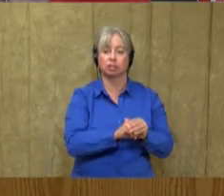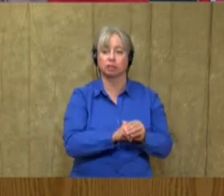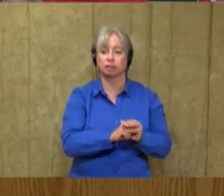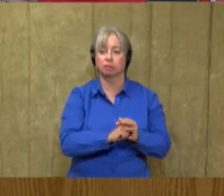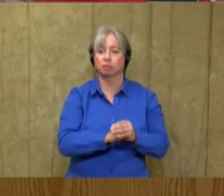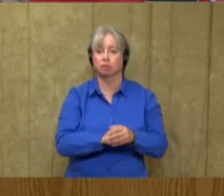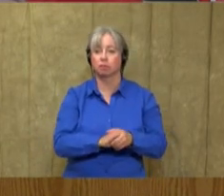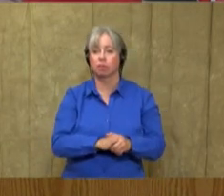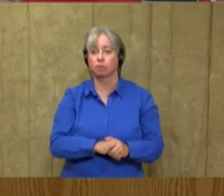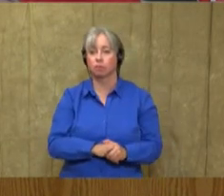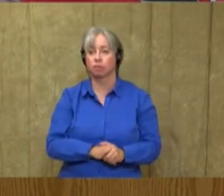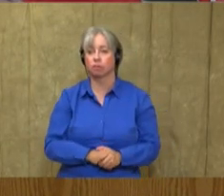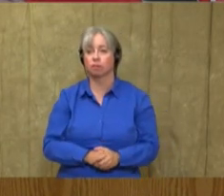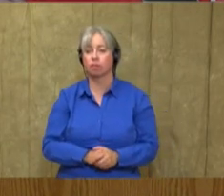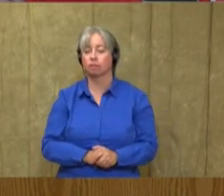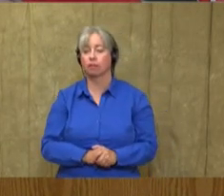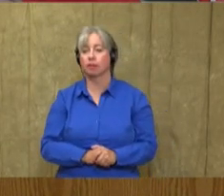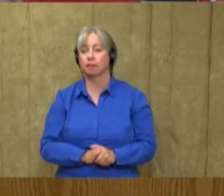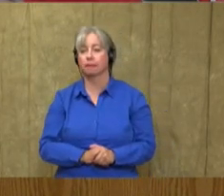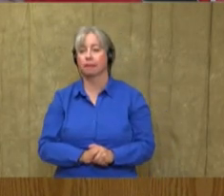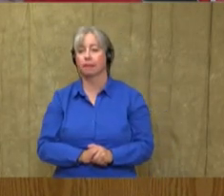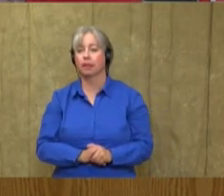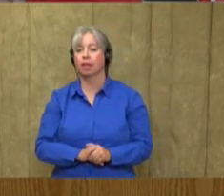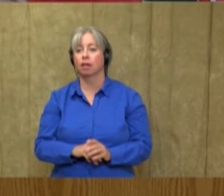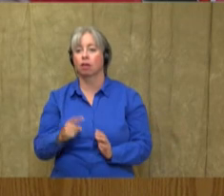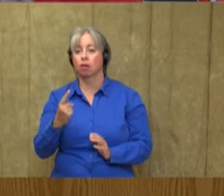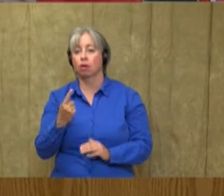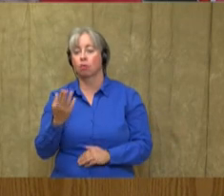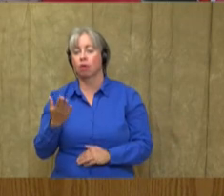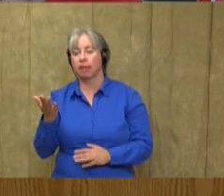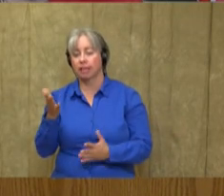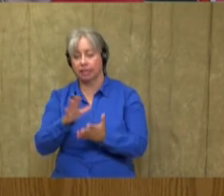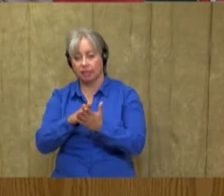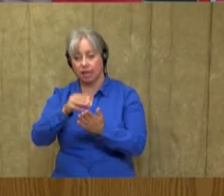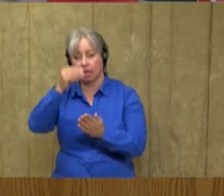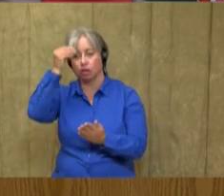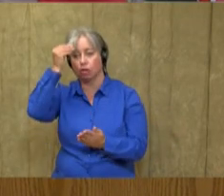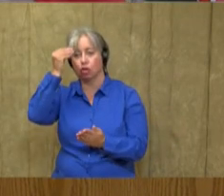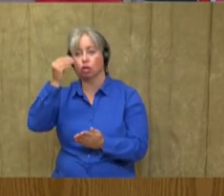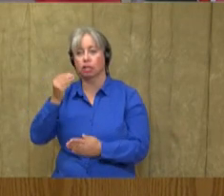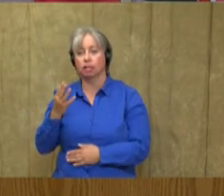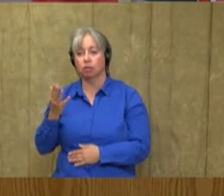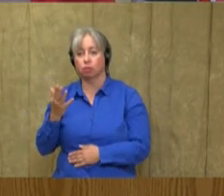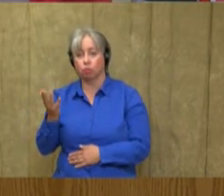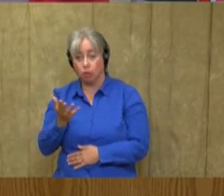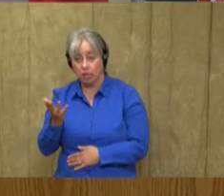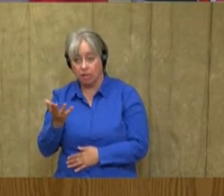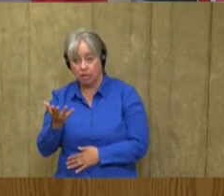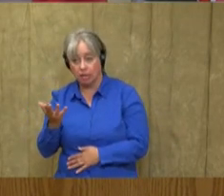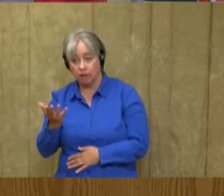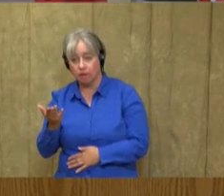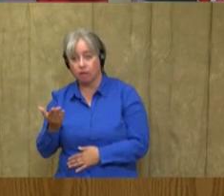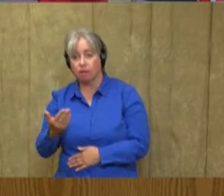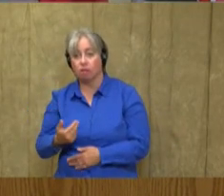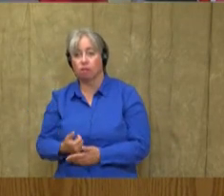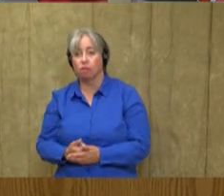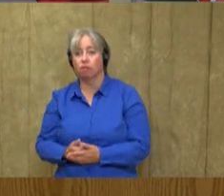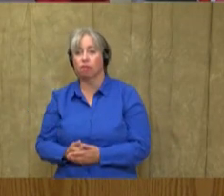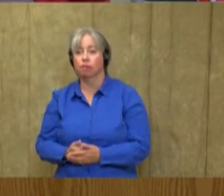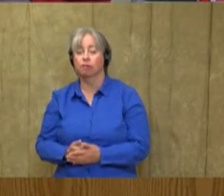that ultrasonographers learn in their school is how they have to deal with a business or a behavior